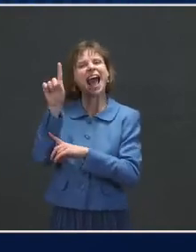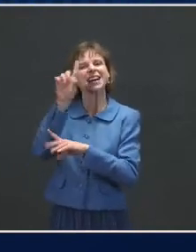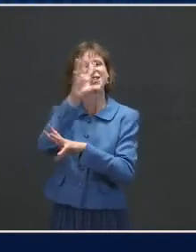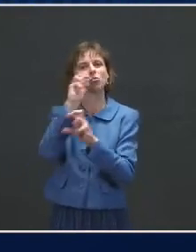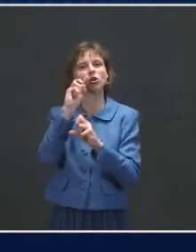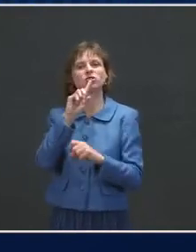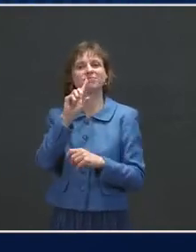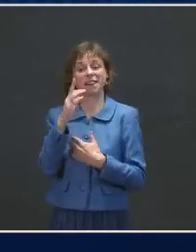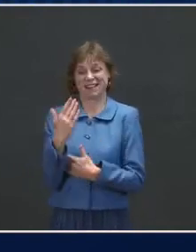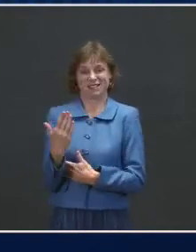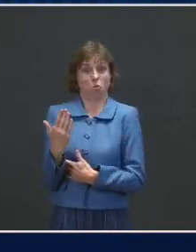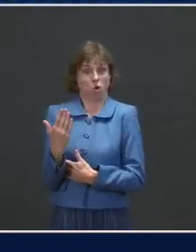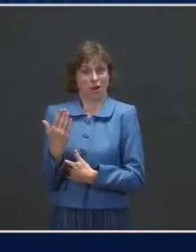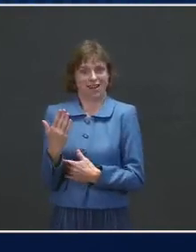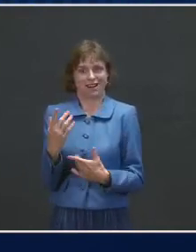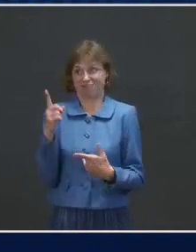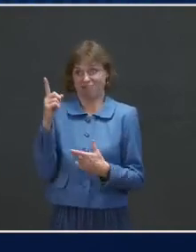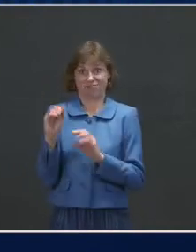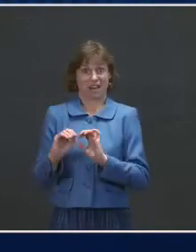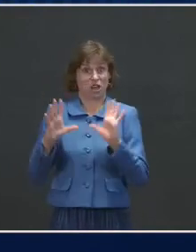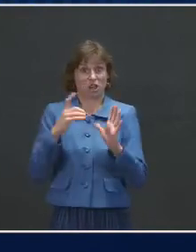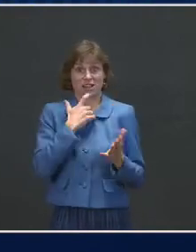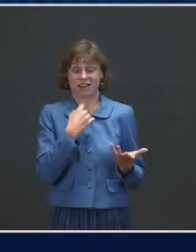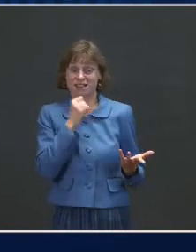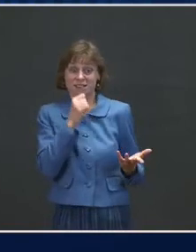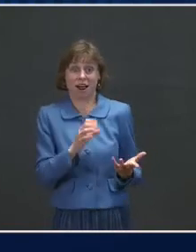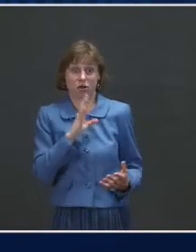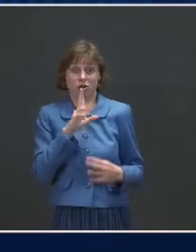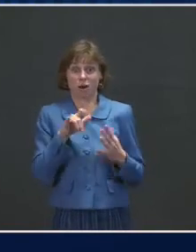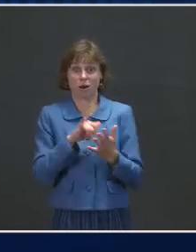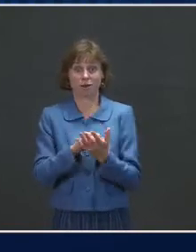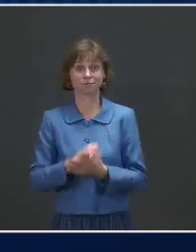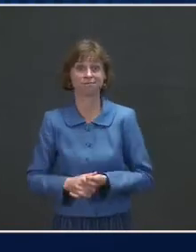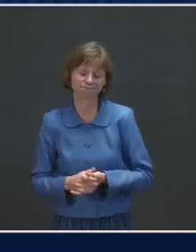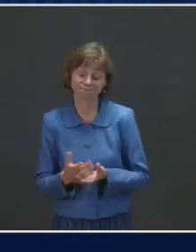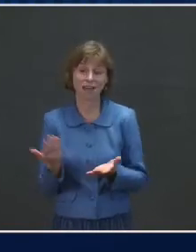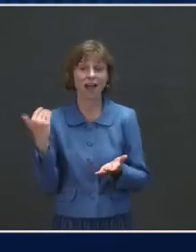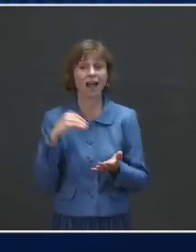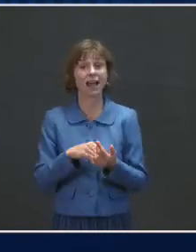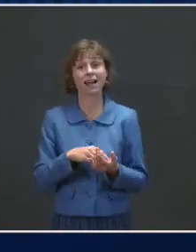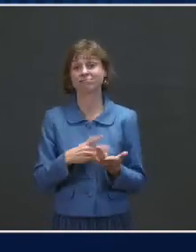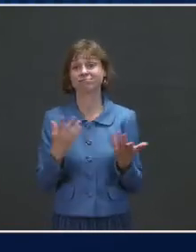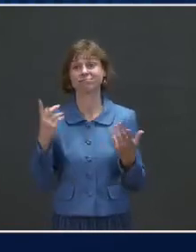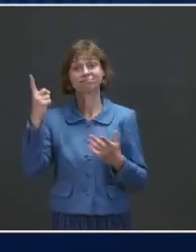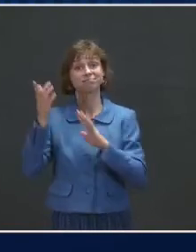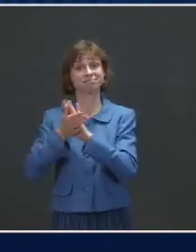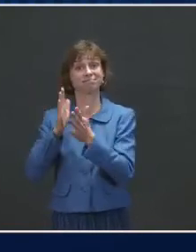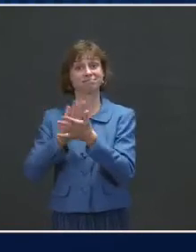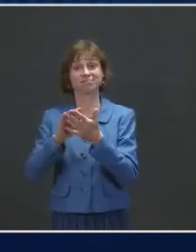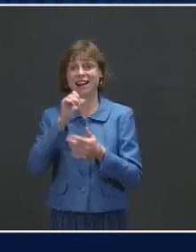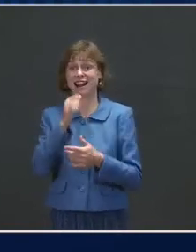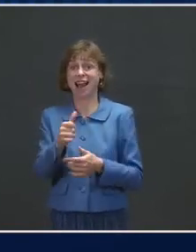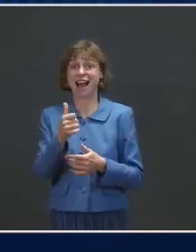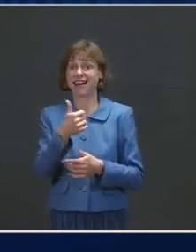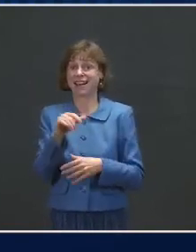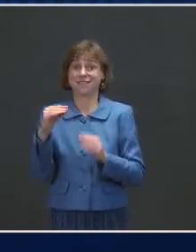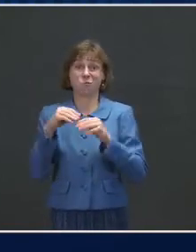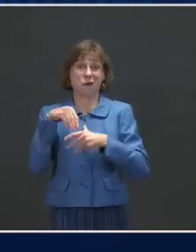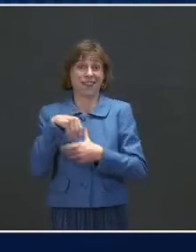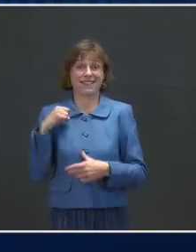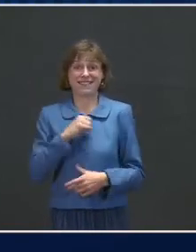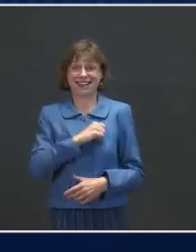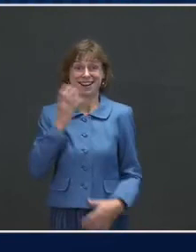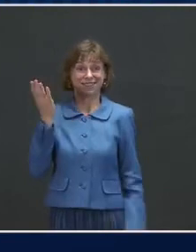made pretty clear he wasn't planning to speak to it. So, again, he's no longer in the Senate, and we put out a statement at